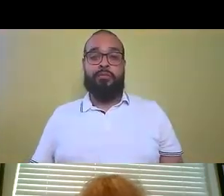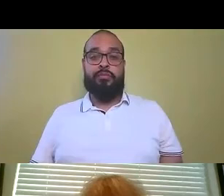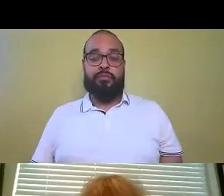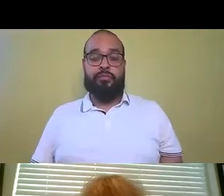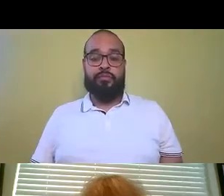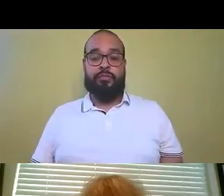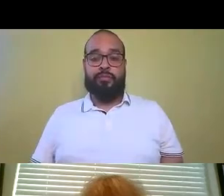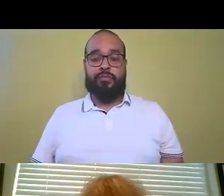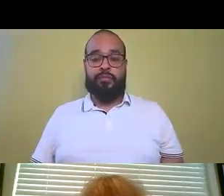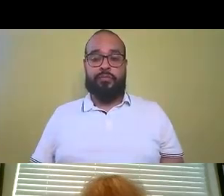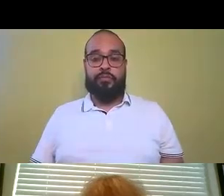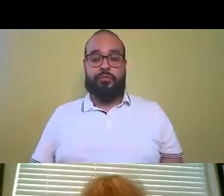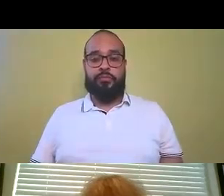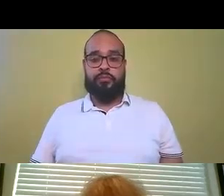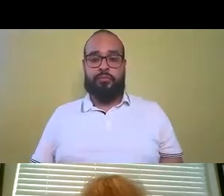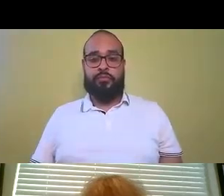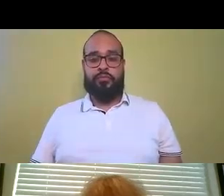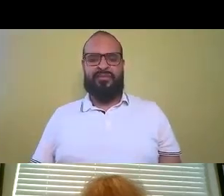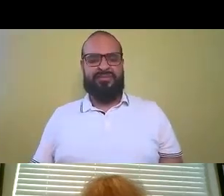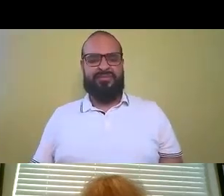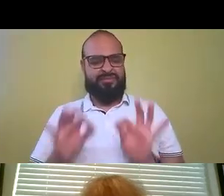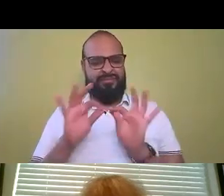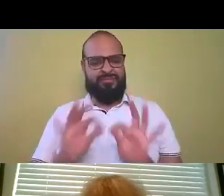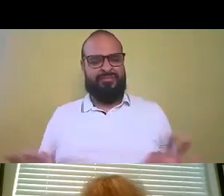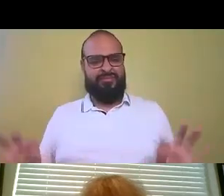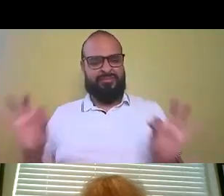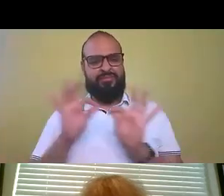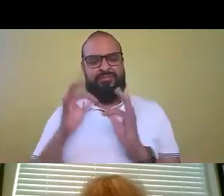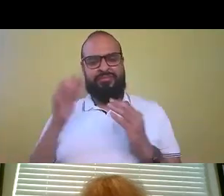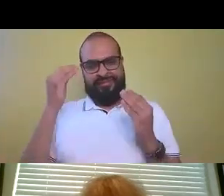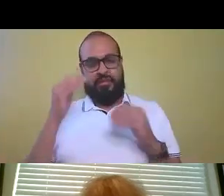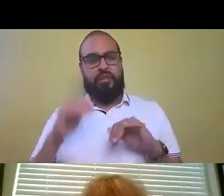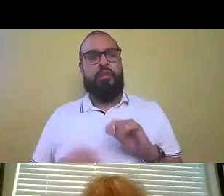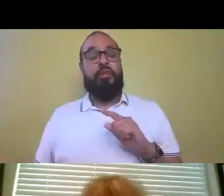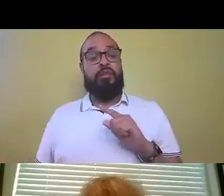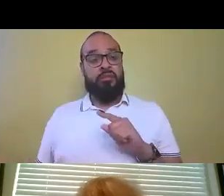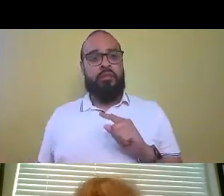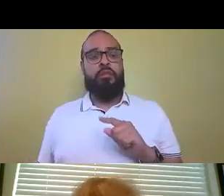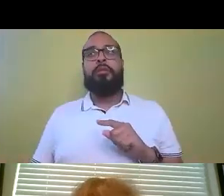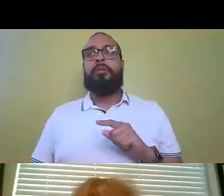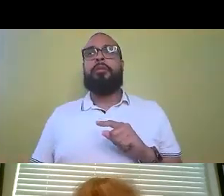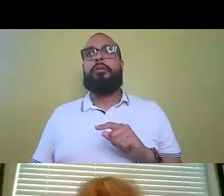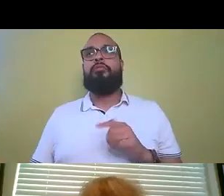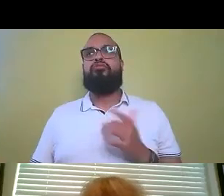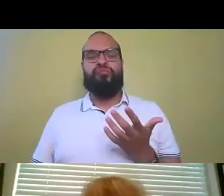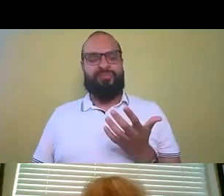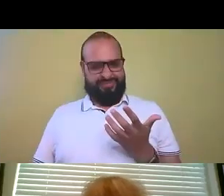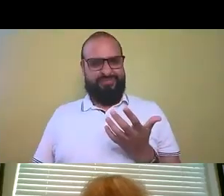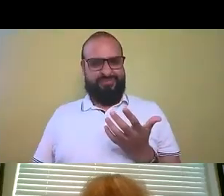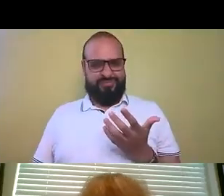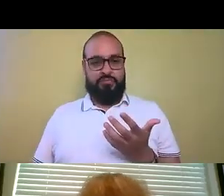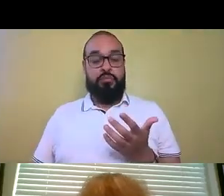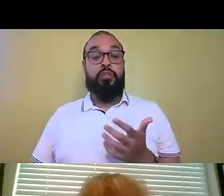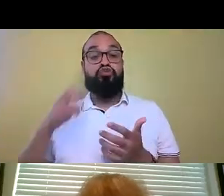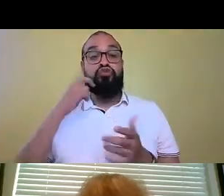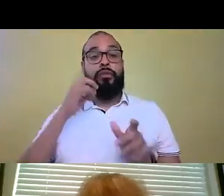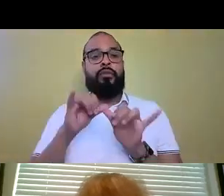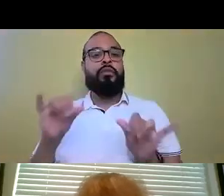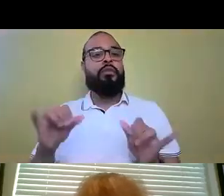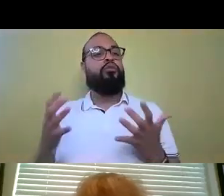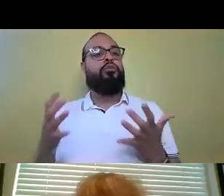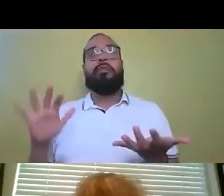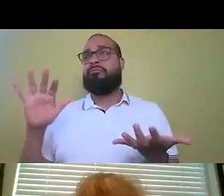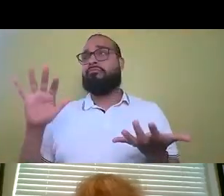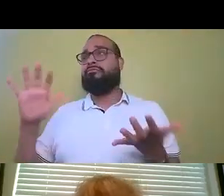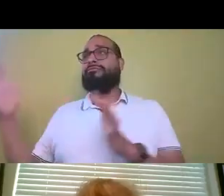to, think about how we don't let that little nervous system ever get on that bus during the day, as